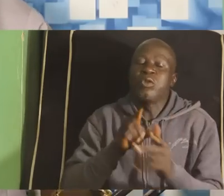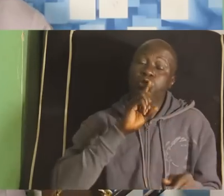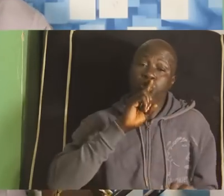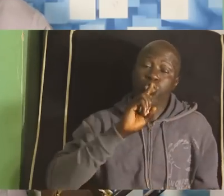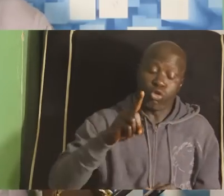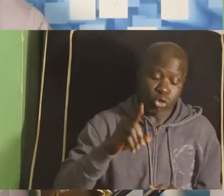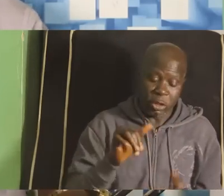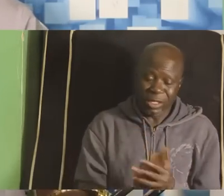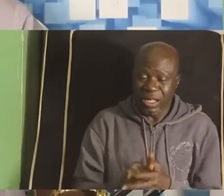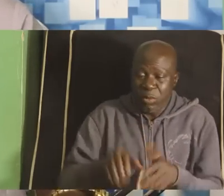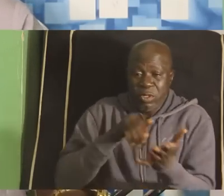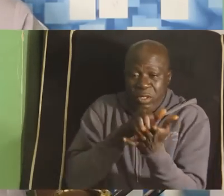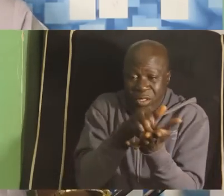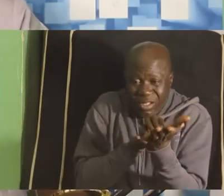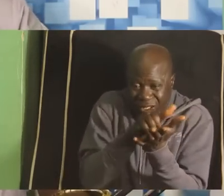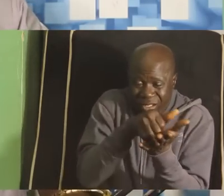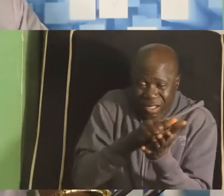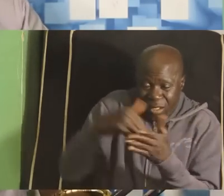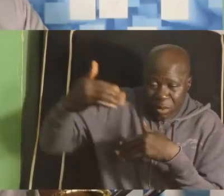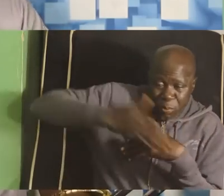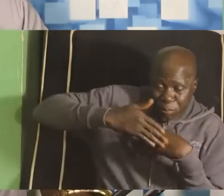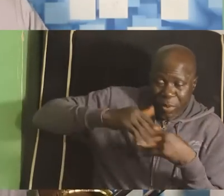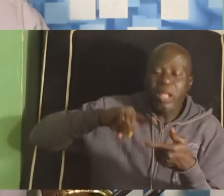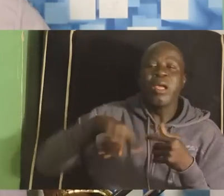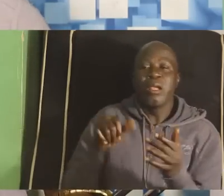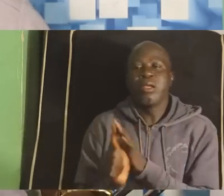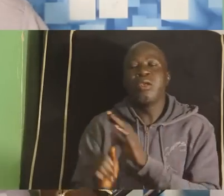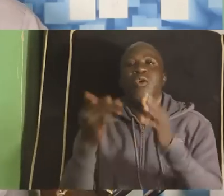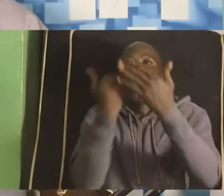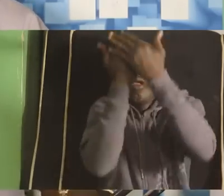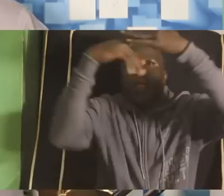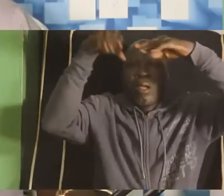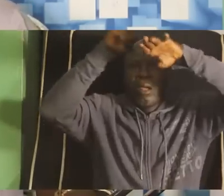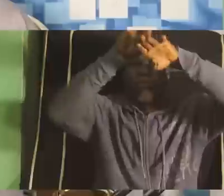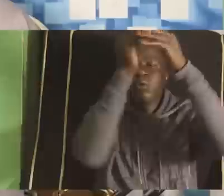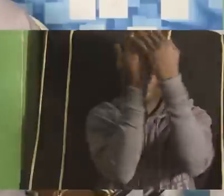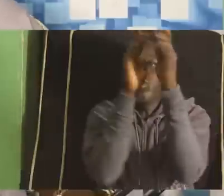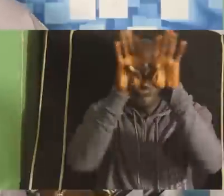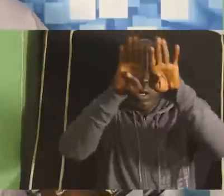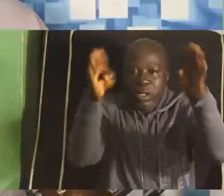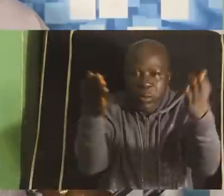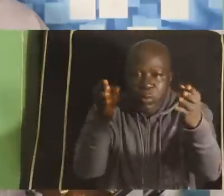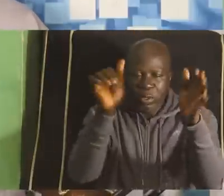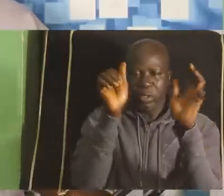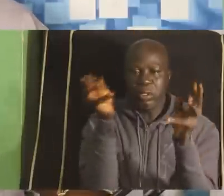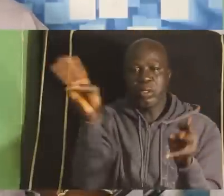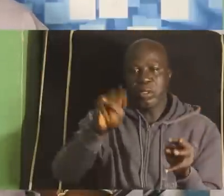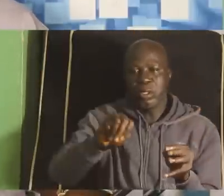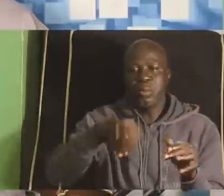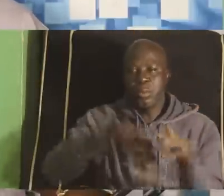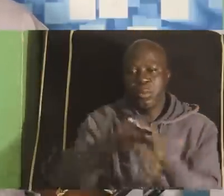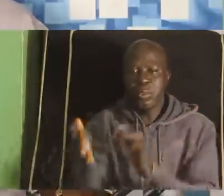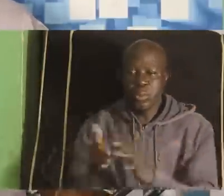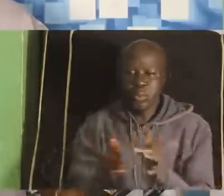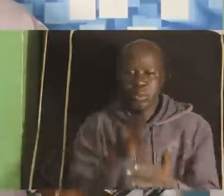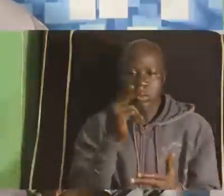the yeye re leyin that mock you ah to a Syria. Ever we expose them. Yes,